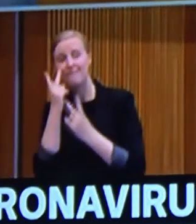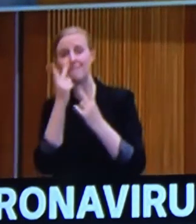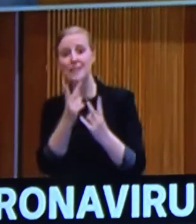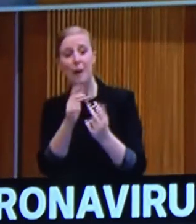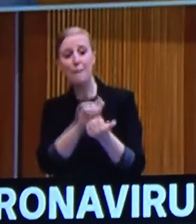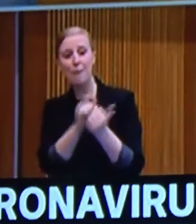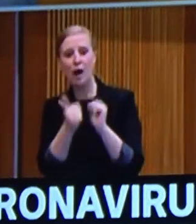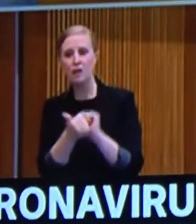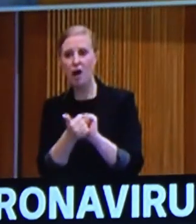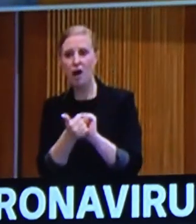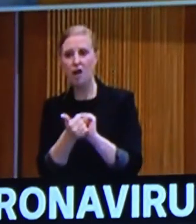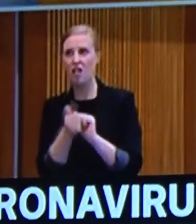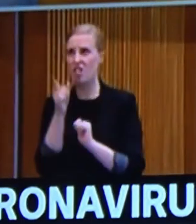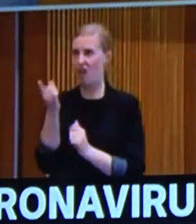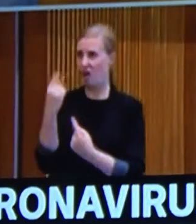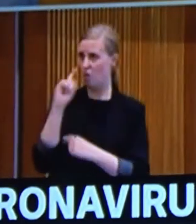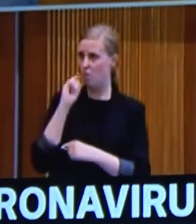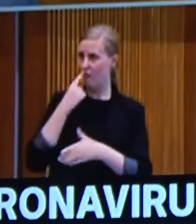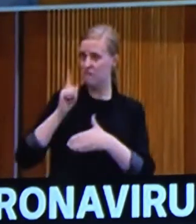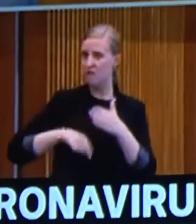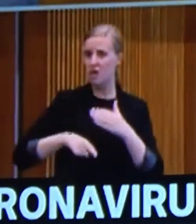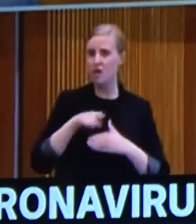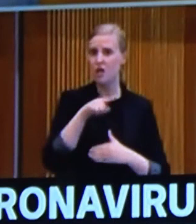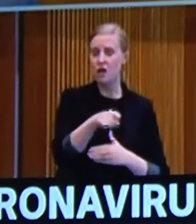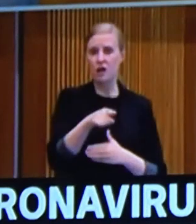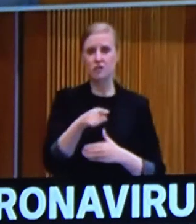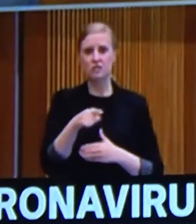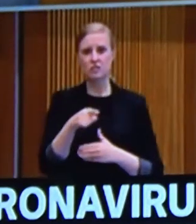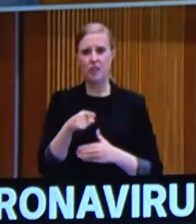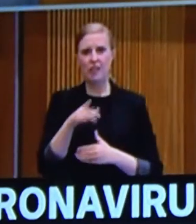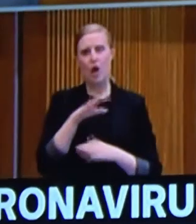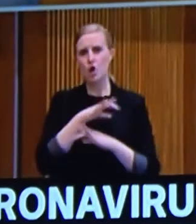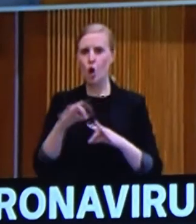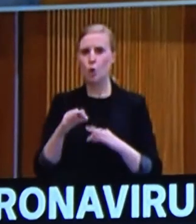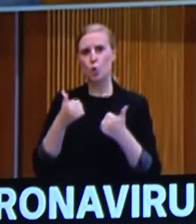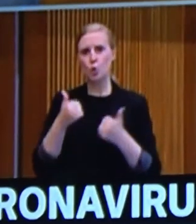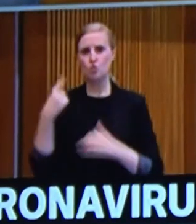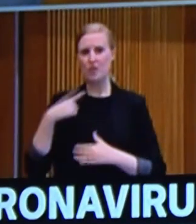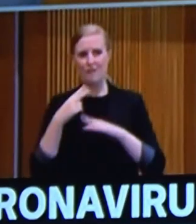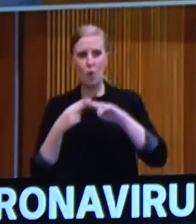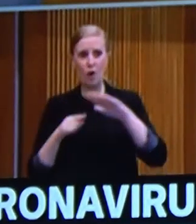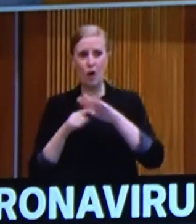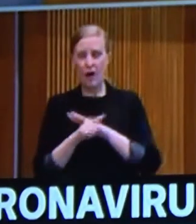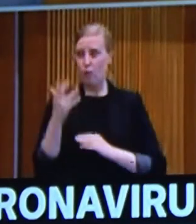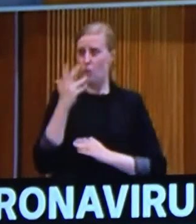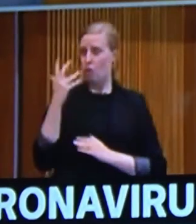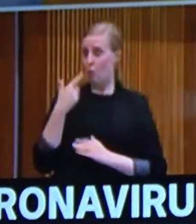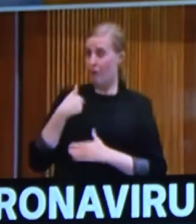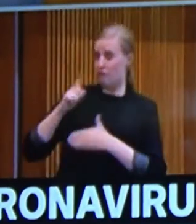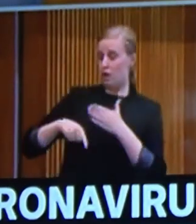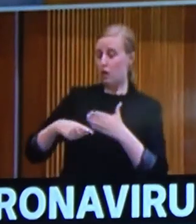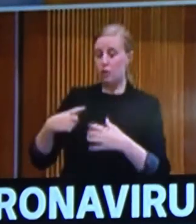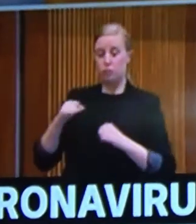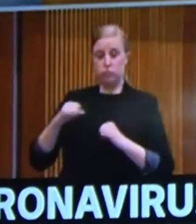is not considered one of the reasonable reasons to leave a home. So given that there is going to be more and more